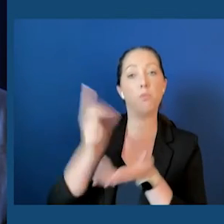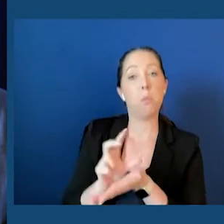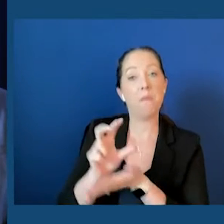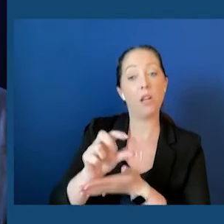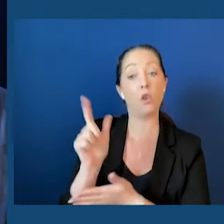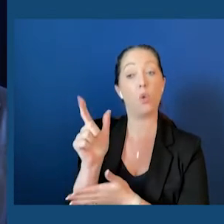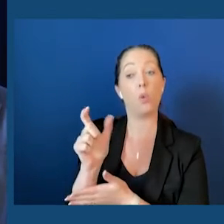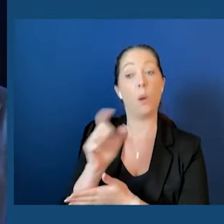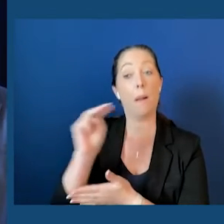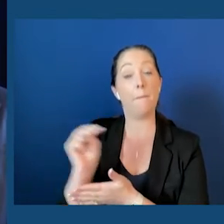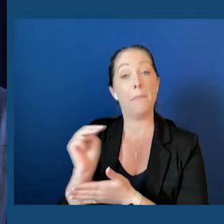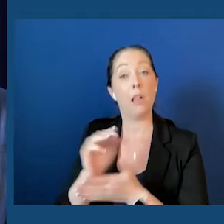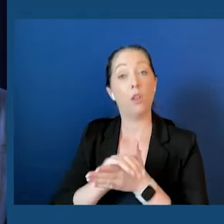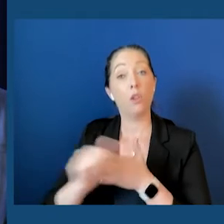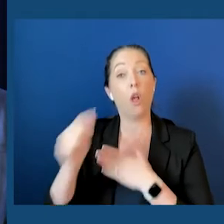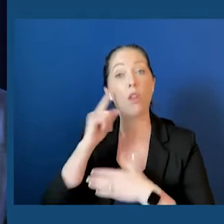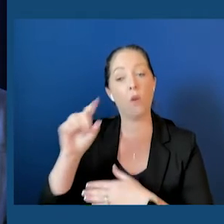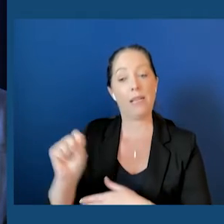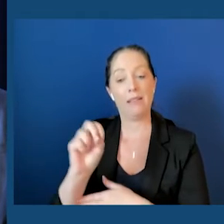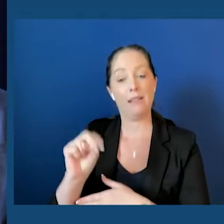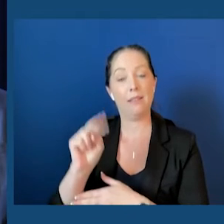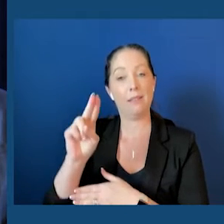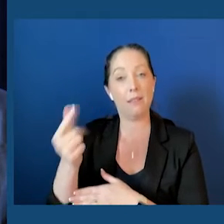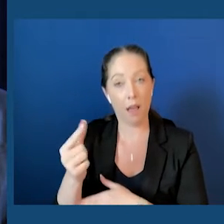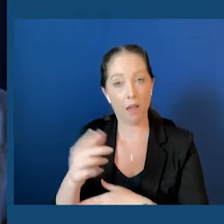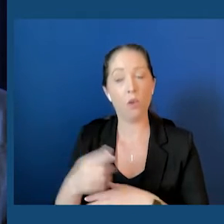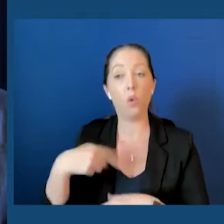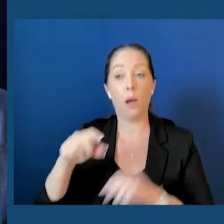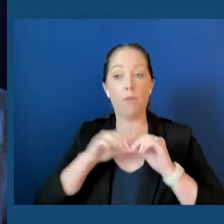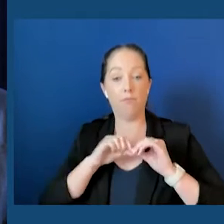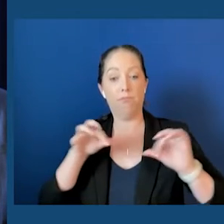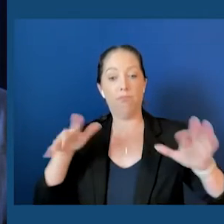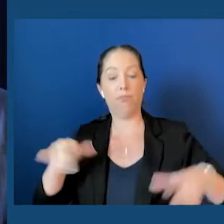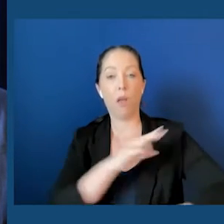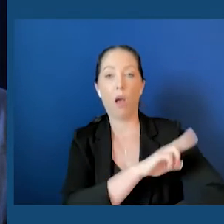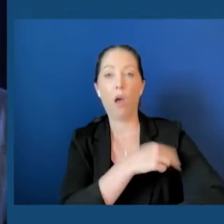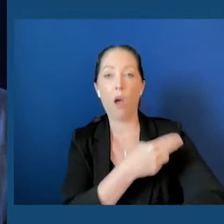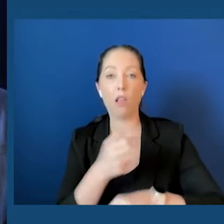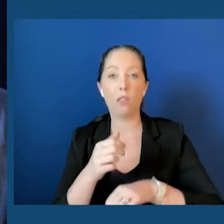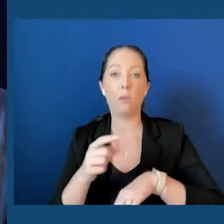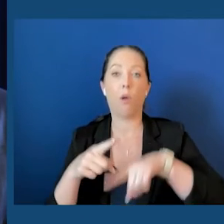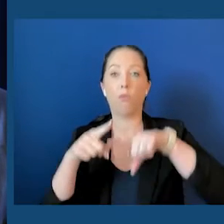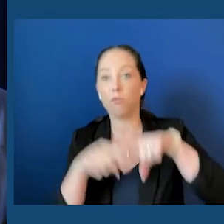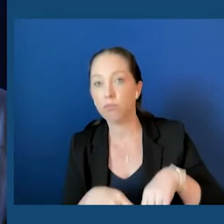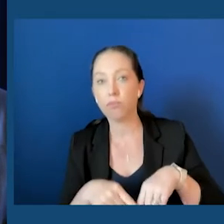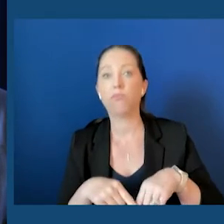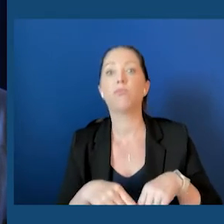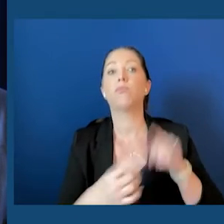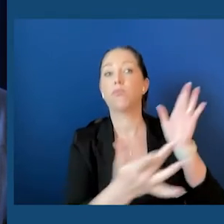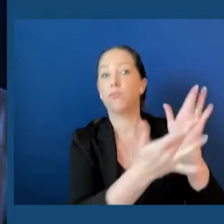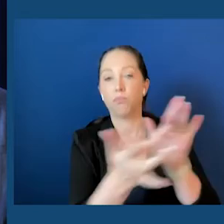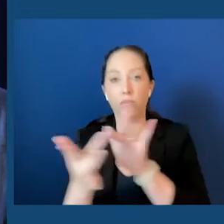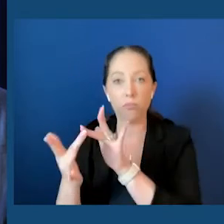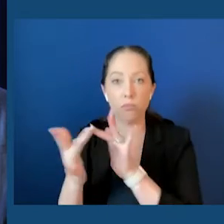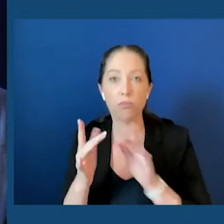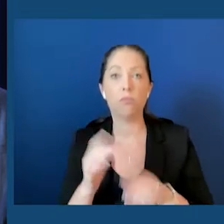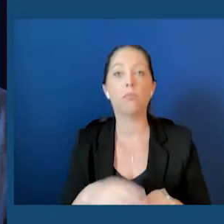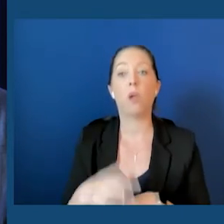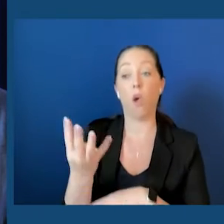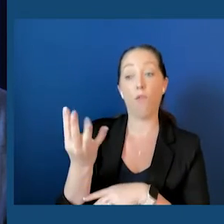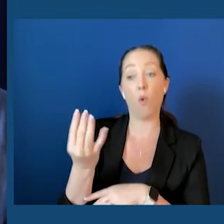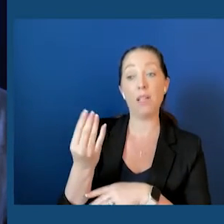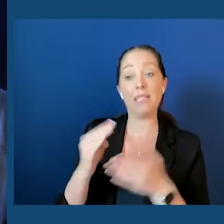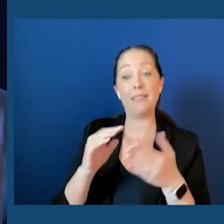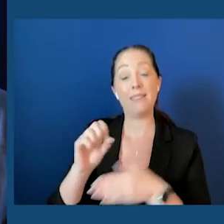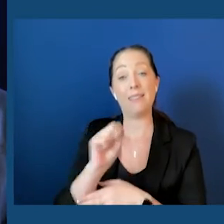into SNUG, and with that funding, we expanded to also include hospital-based street outreach workers. So many of our 14 SNUG communities now have